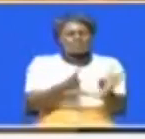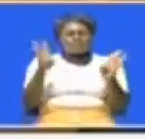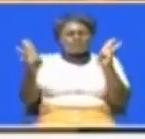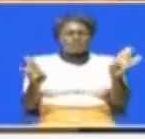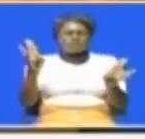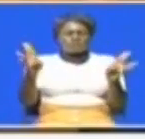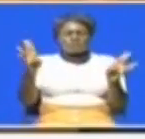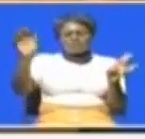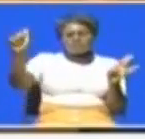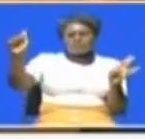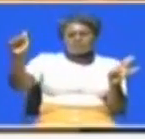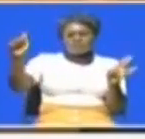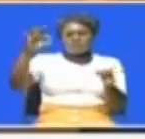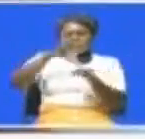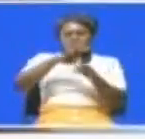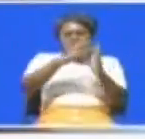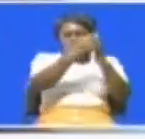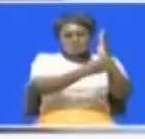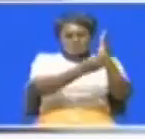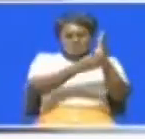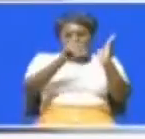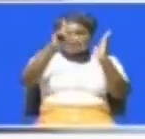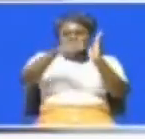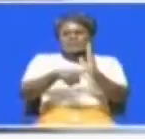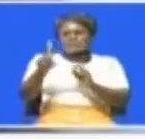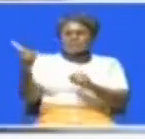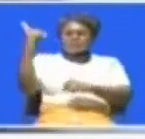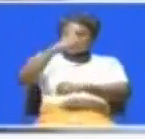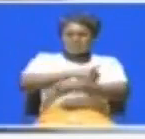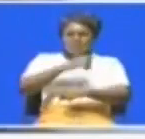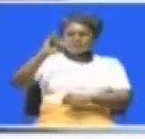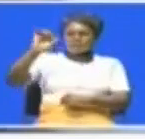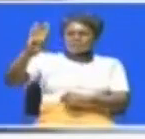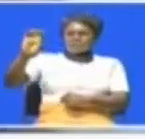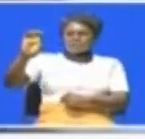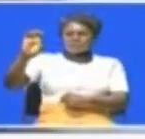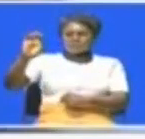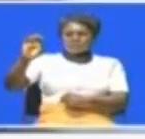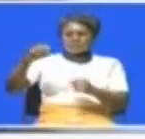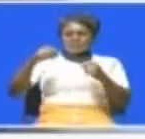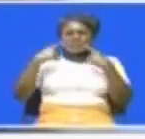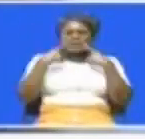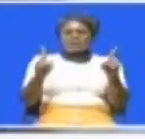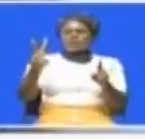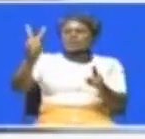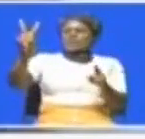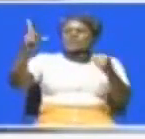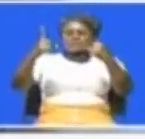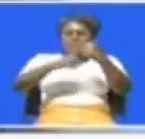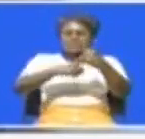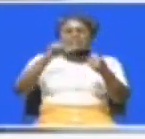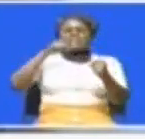44A of the Elections Act. A day later, the IEBC set the 26th of October as the new date for the